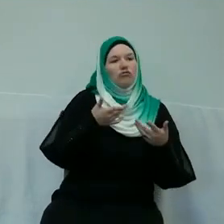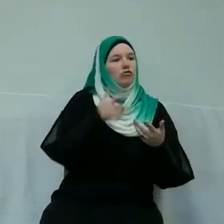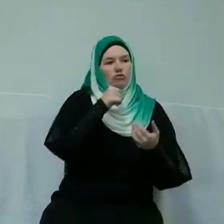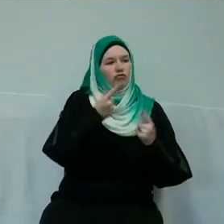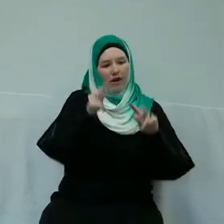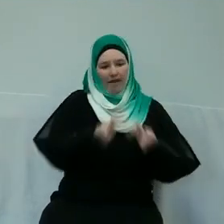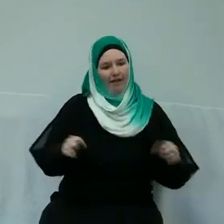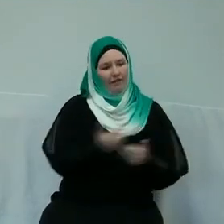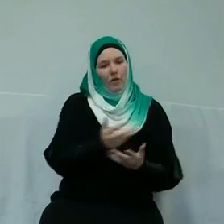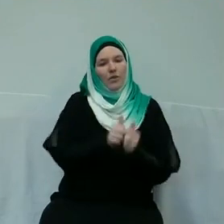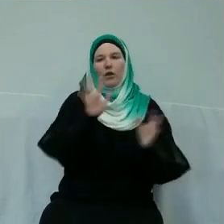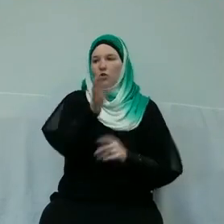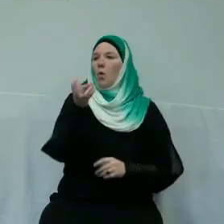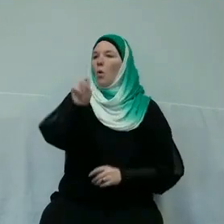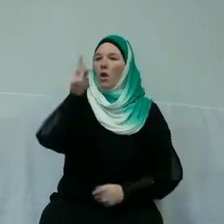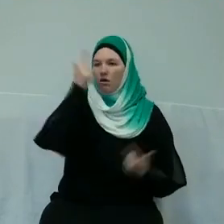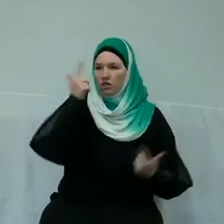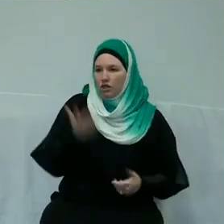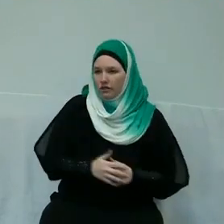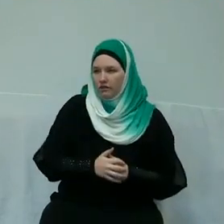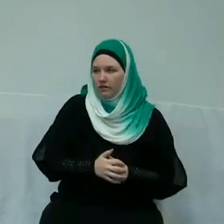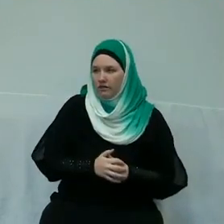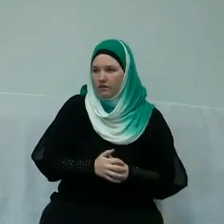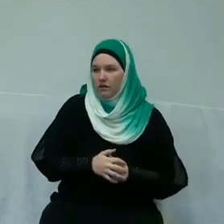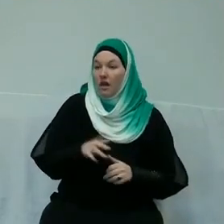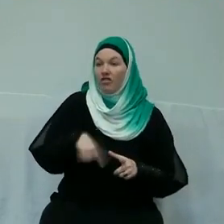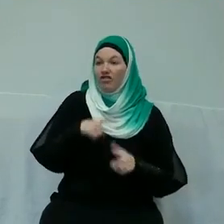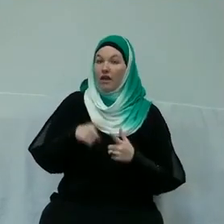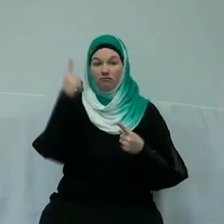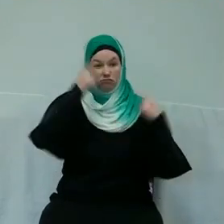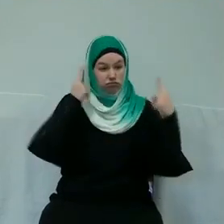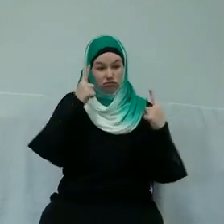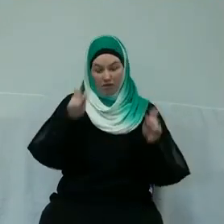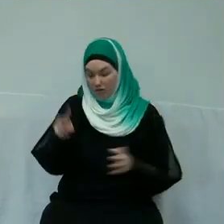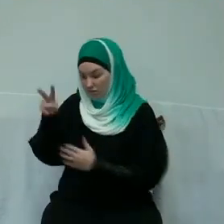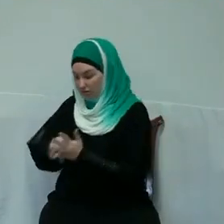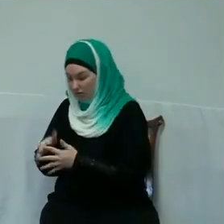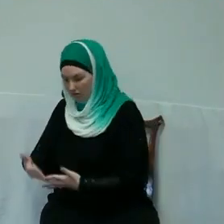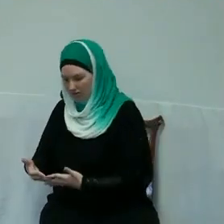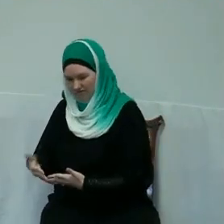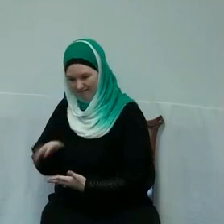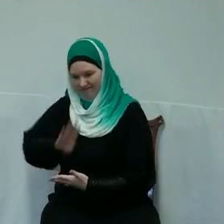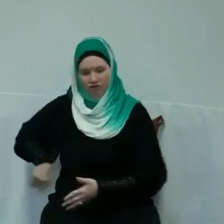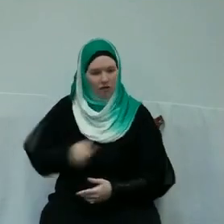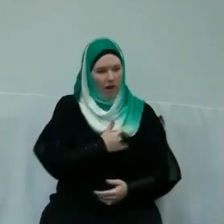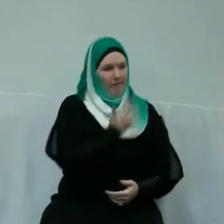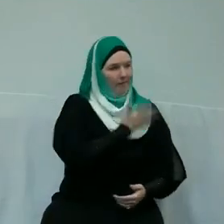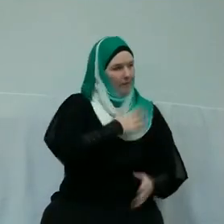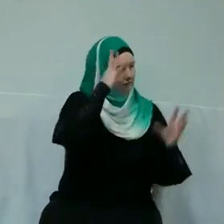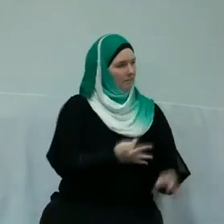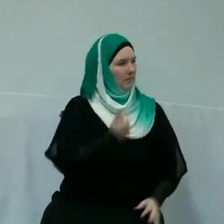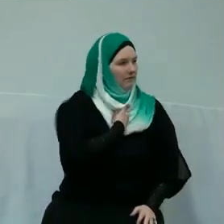logic, and as such, you don't care what Allah says. That is putting yourself and your